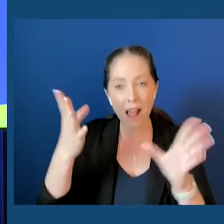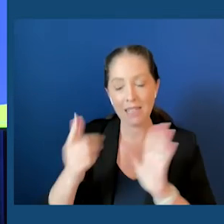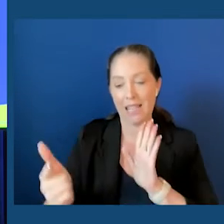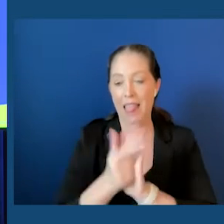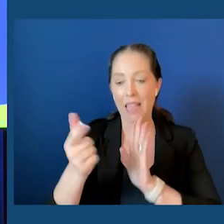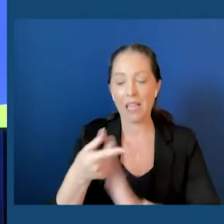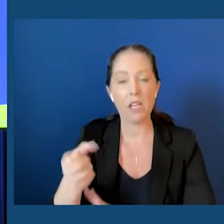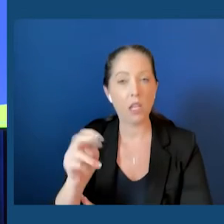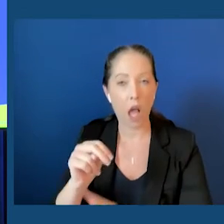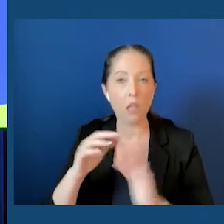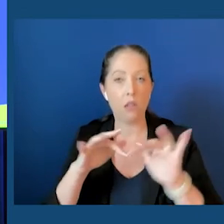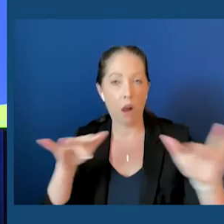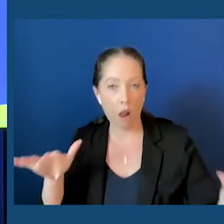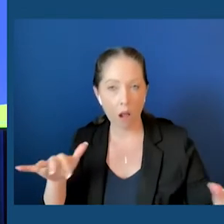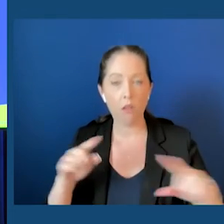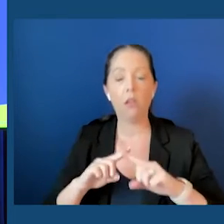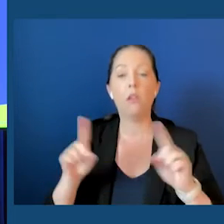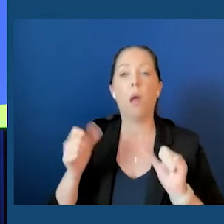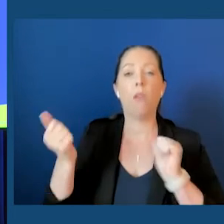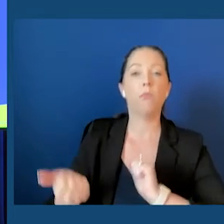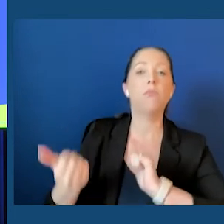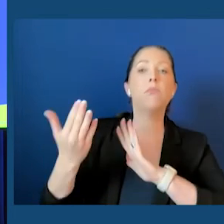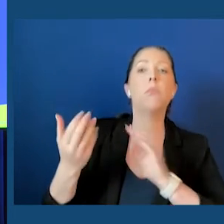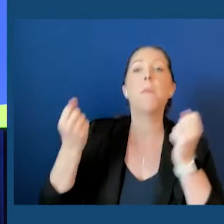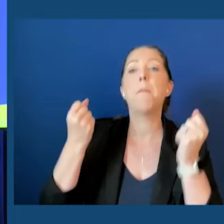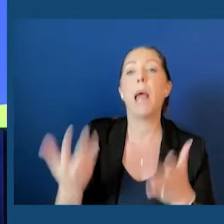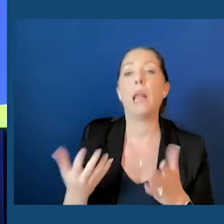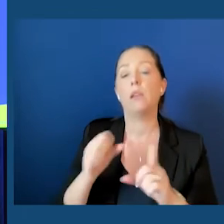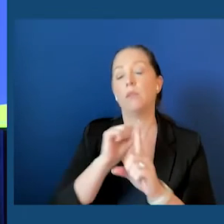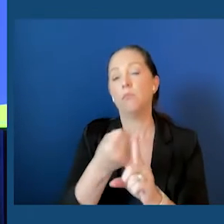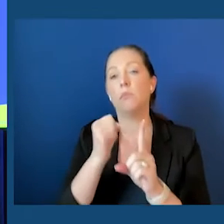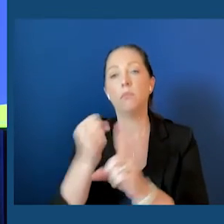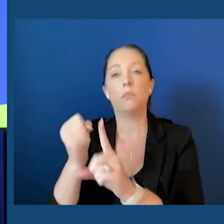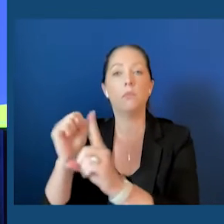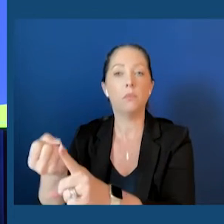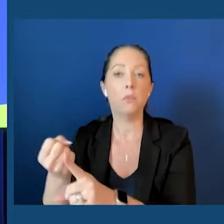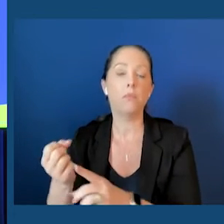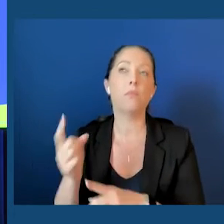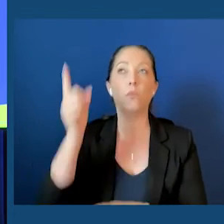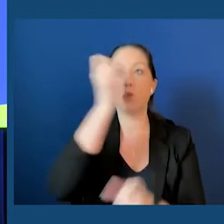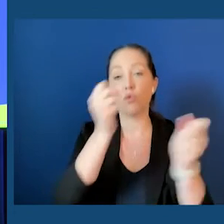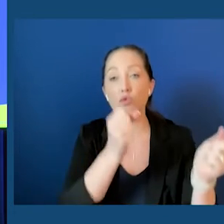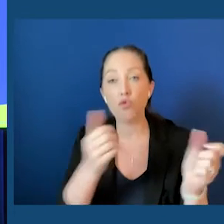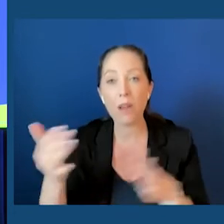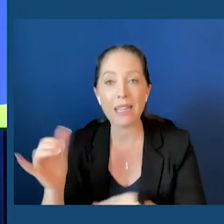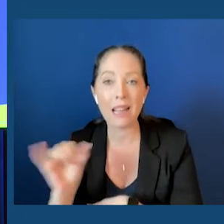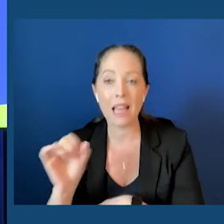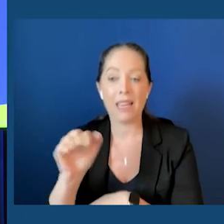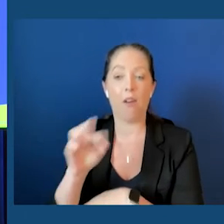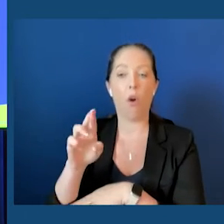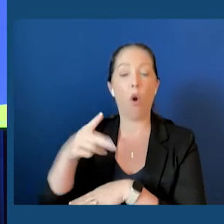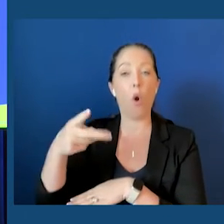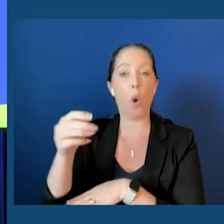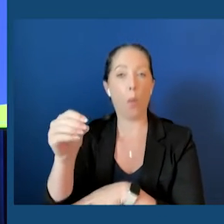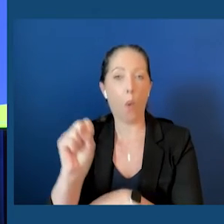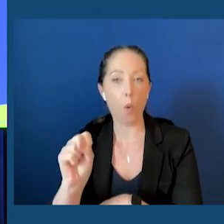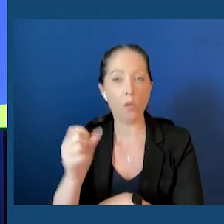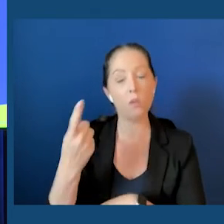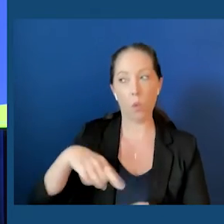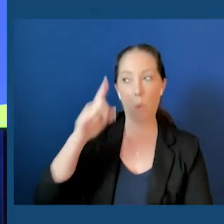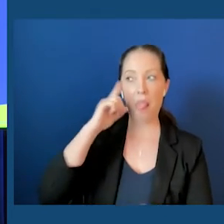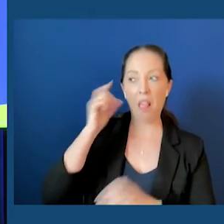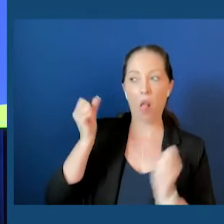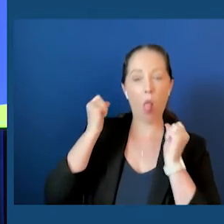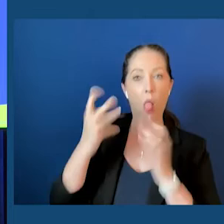but also to address, in many instances, through strategies like airpods, because we think that there is a lot of people who have access